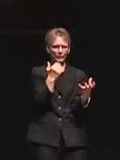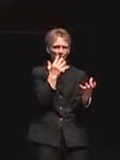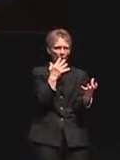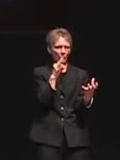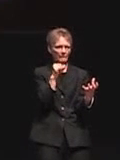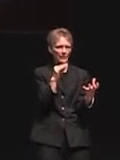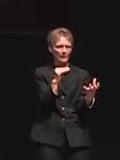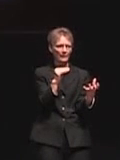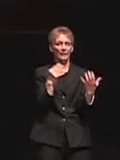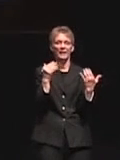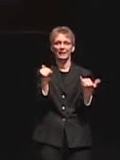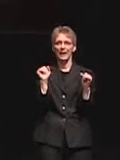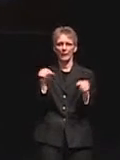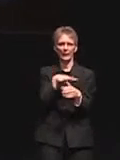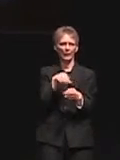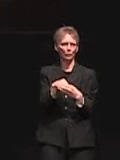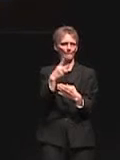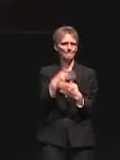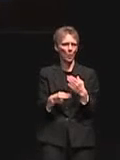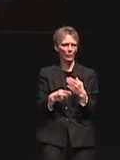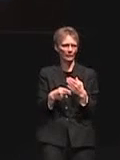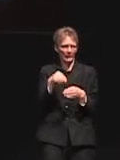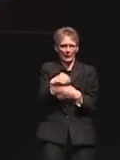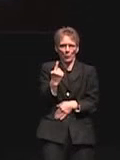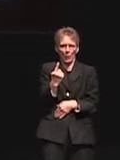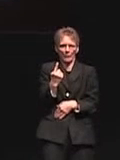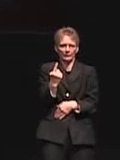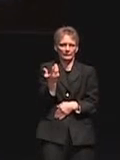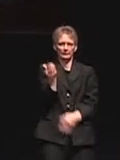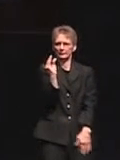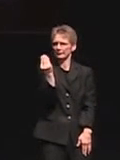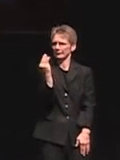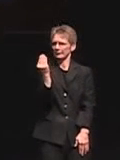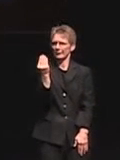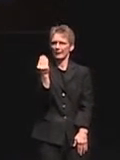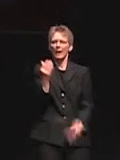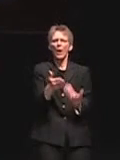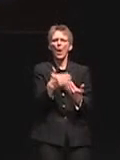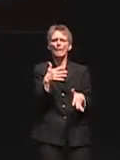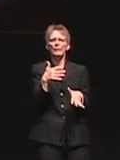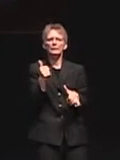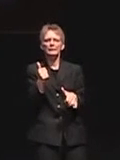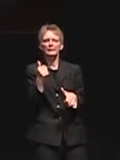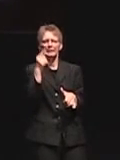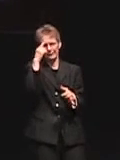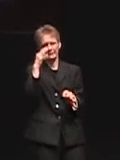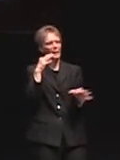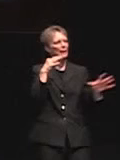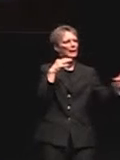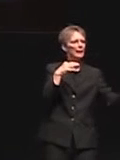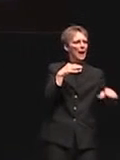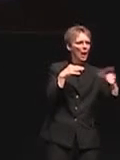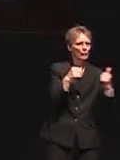and now I could carry both of them in this one camera. And I was about to leave my house, and I said, oh, let me get a camera and some film. I said, no, don't do that.